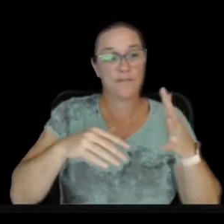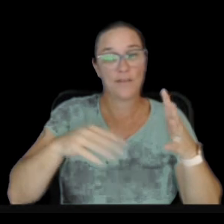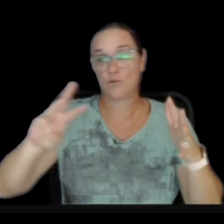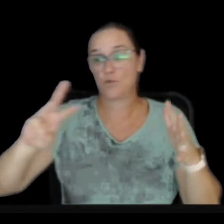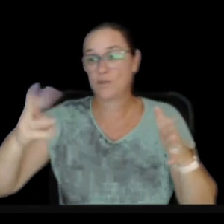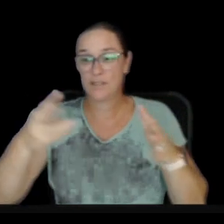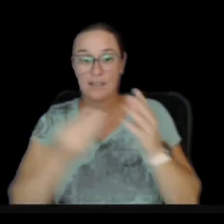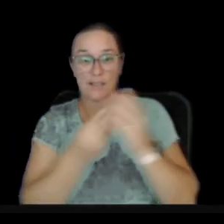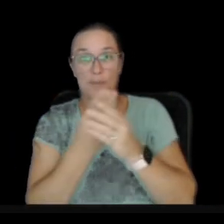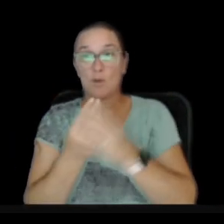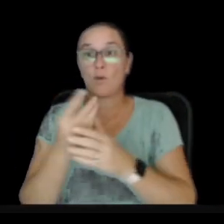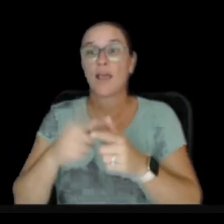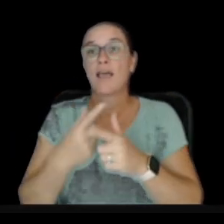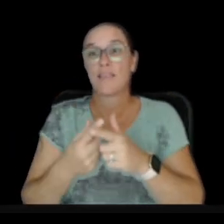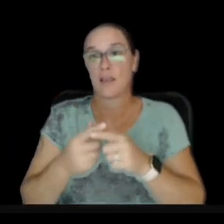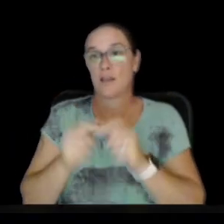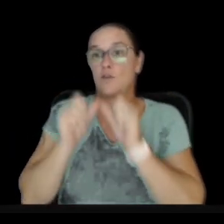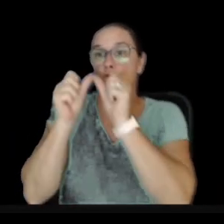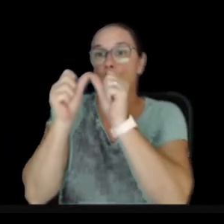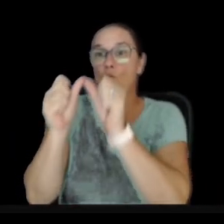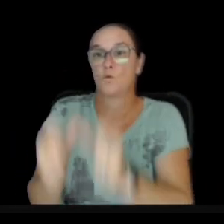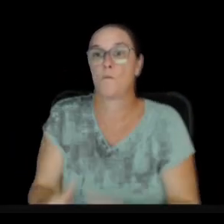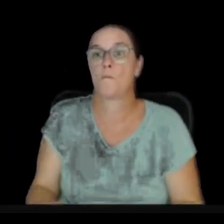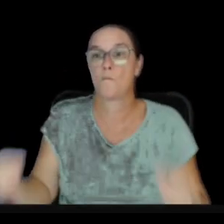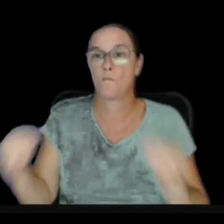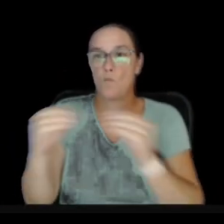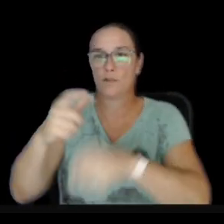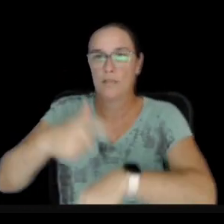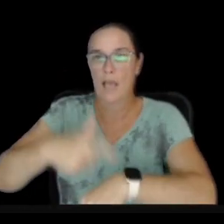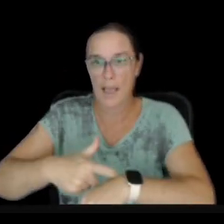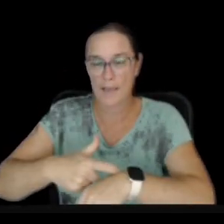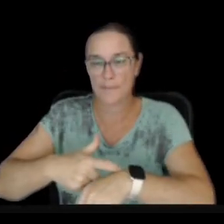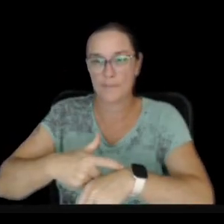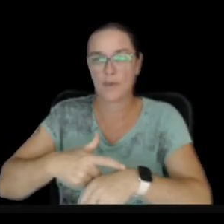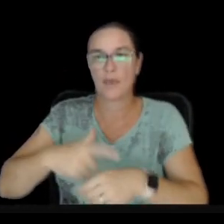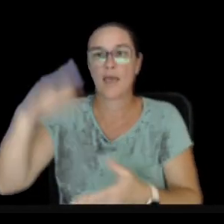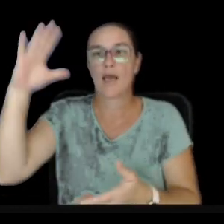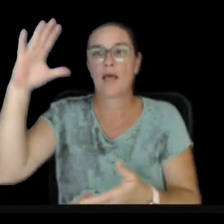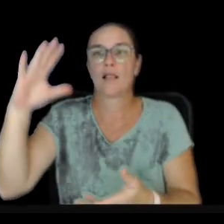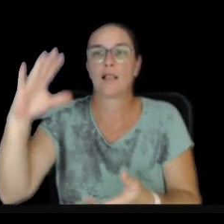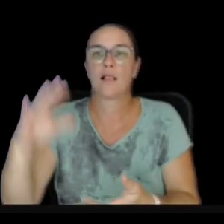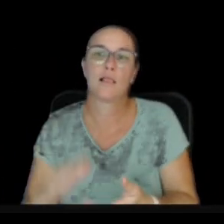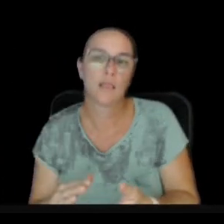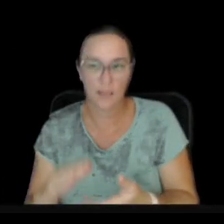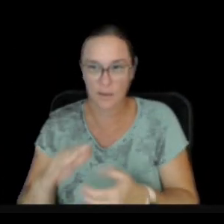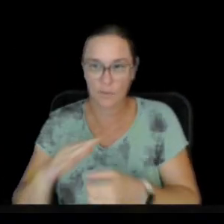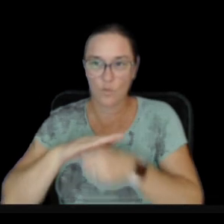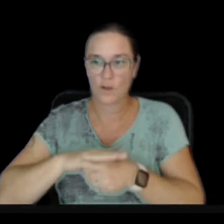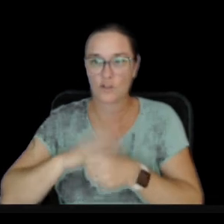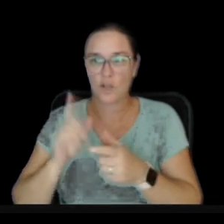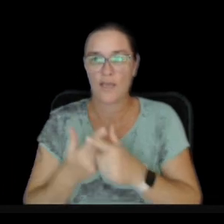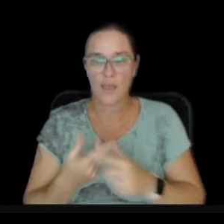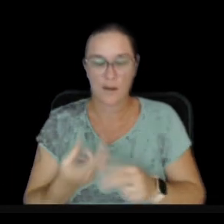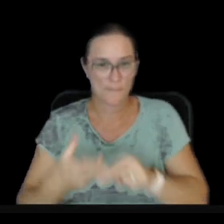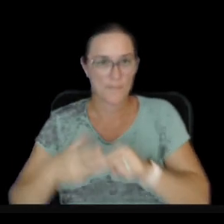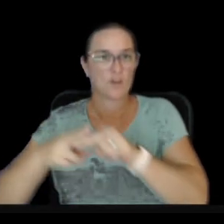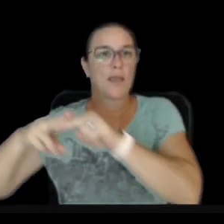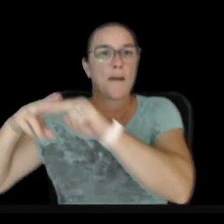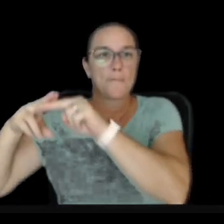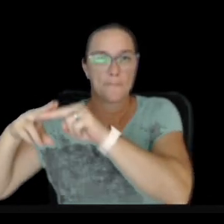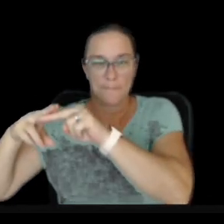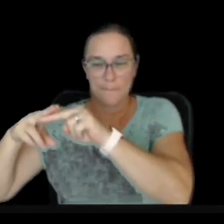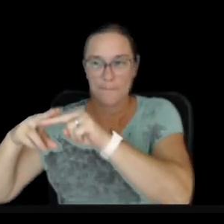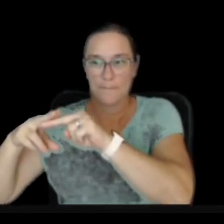it goes longer and relieves more pressure than before, and it's building up over a longer interval thus